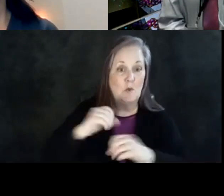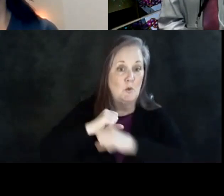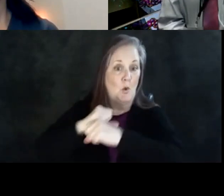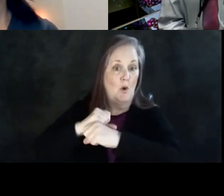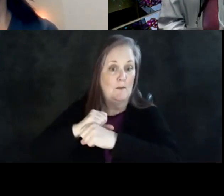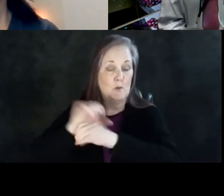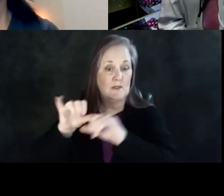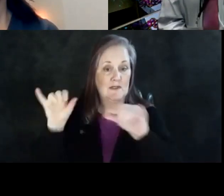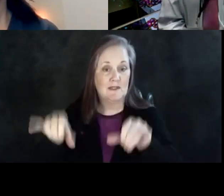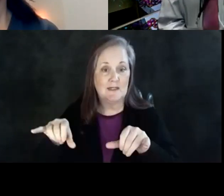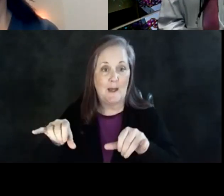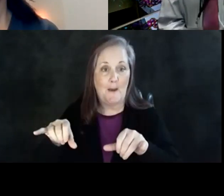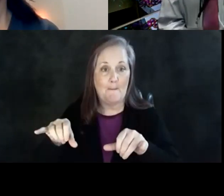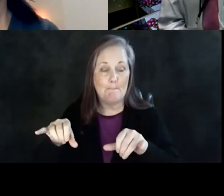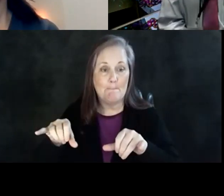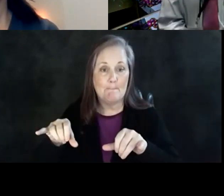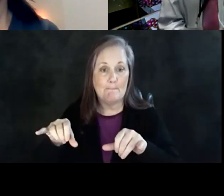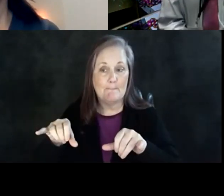is